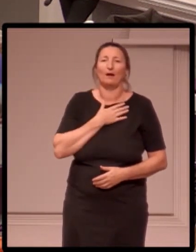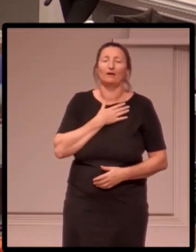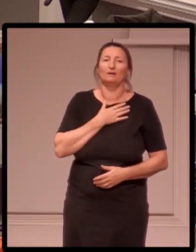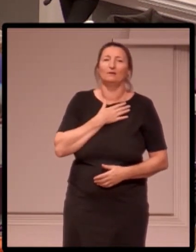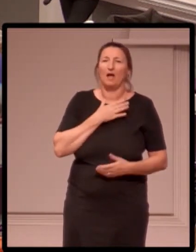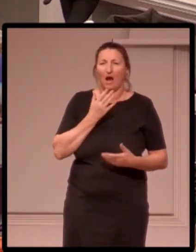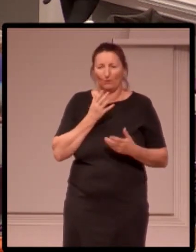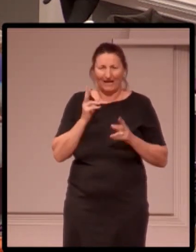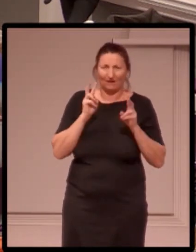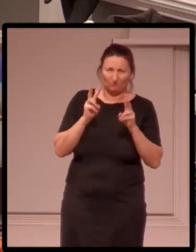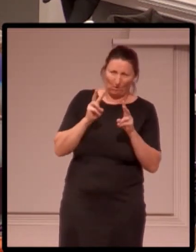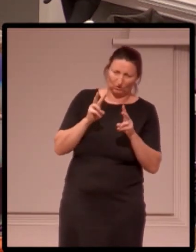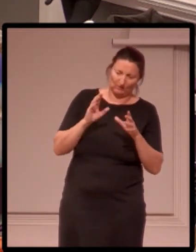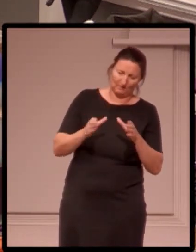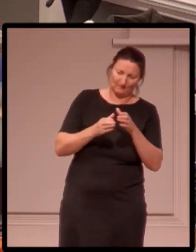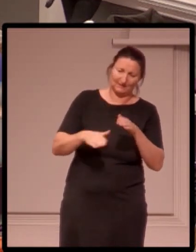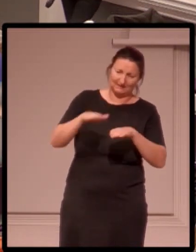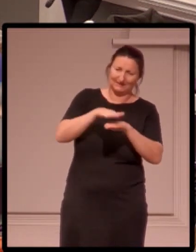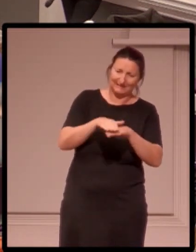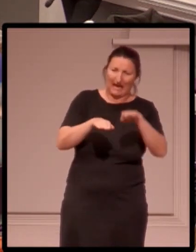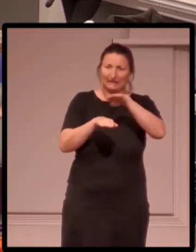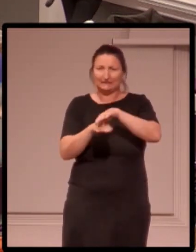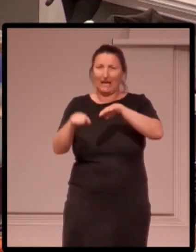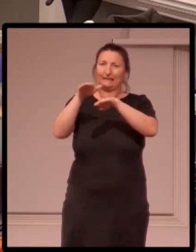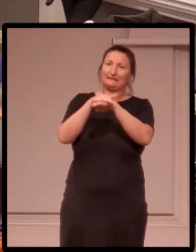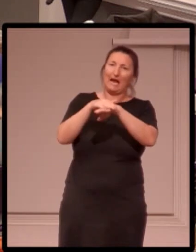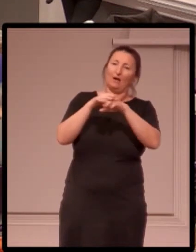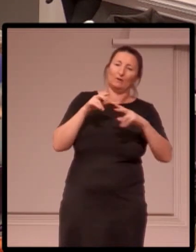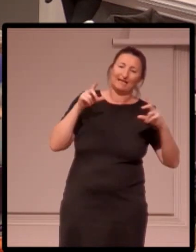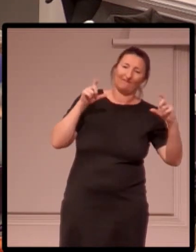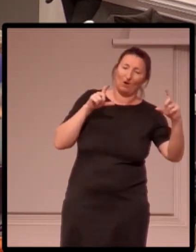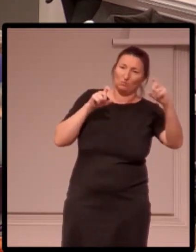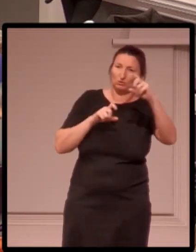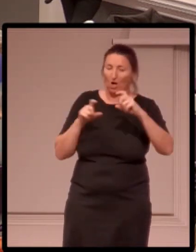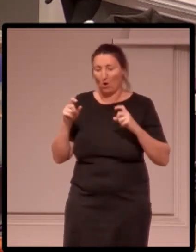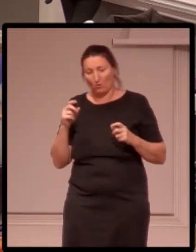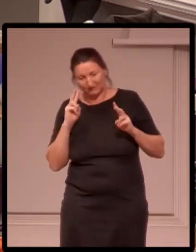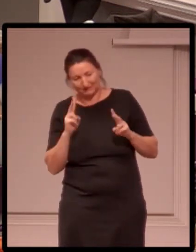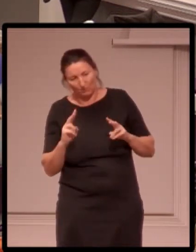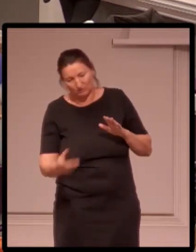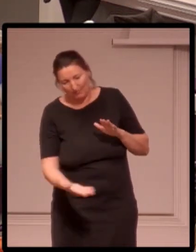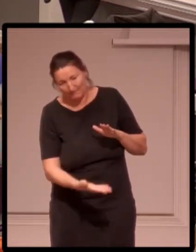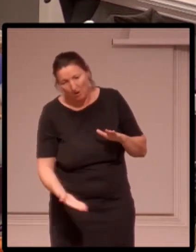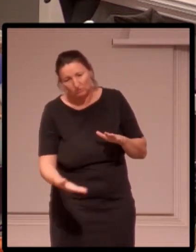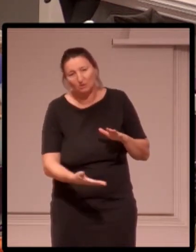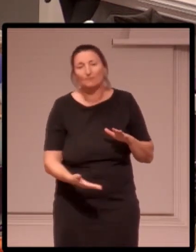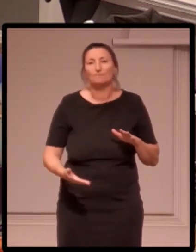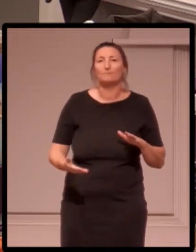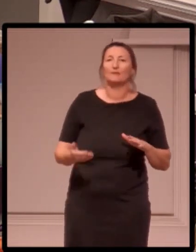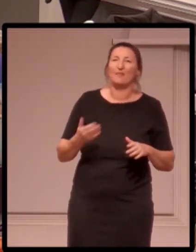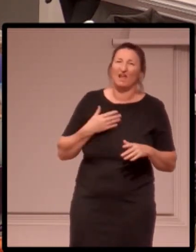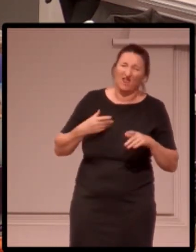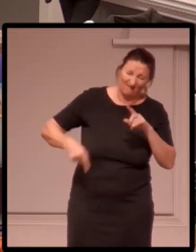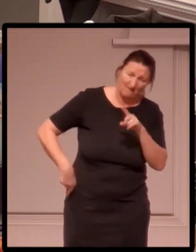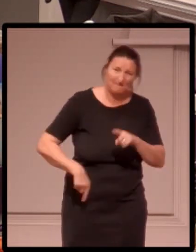can we can take photos, we can do thematic analysis, we can see which was at the top, which was at the bottom, what was the most important. They love kicking